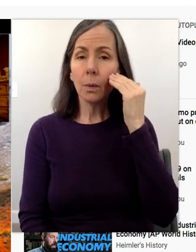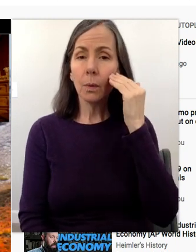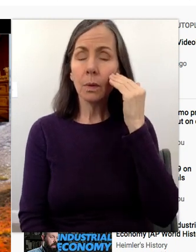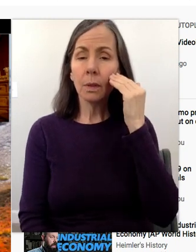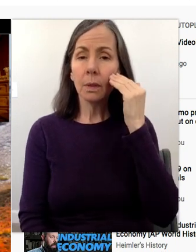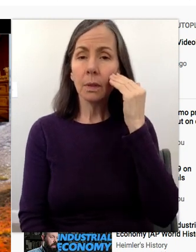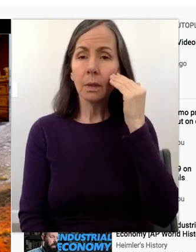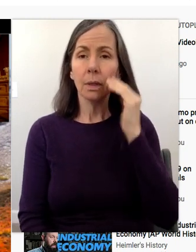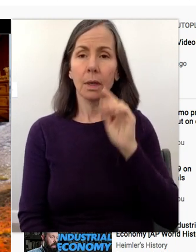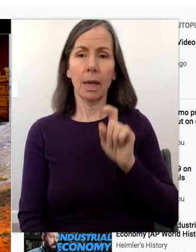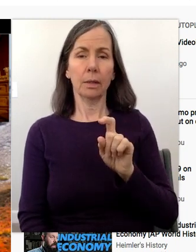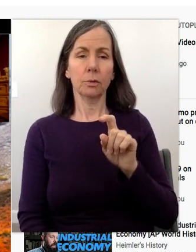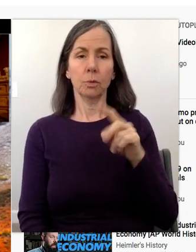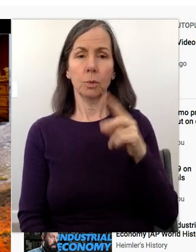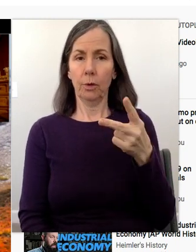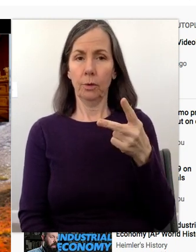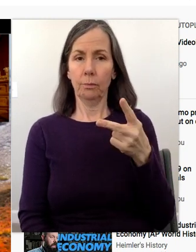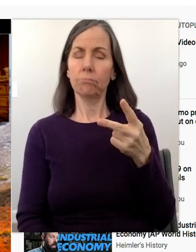squared.